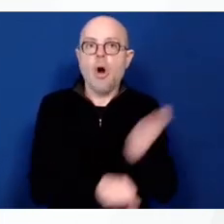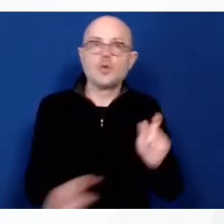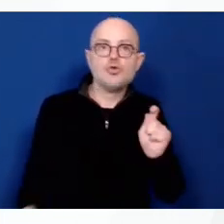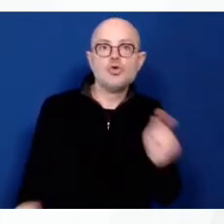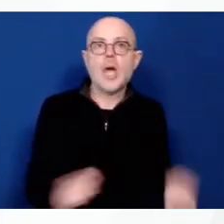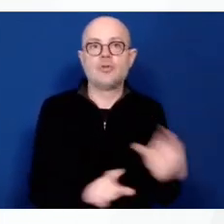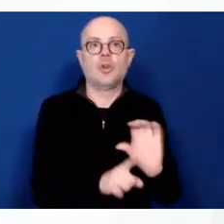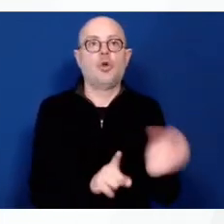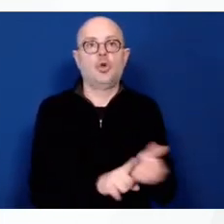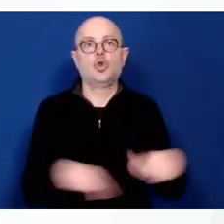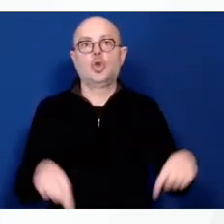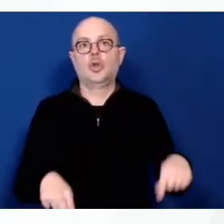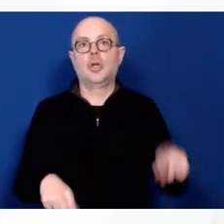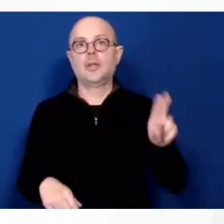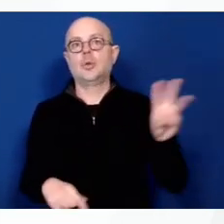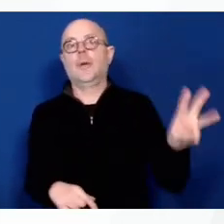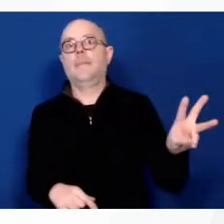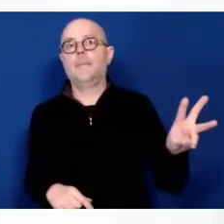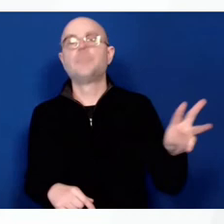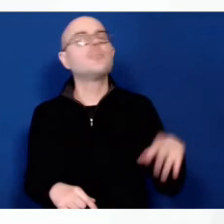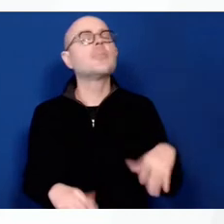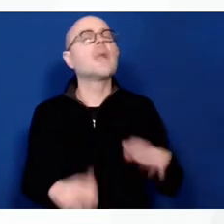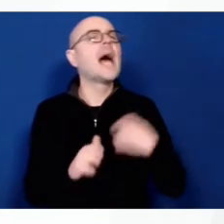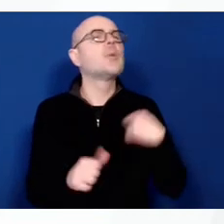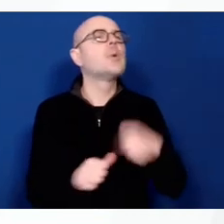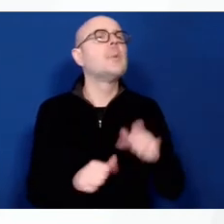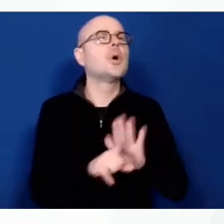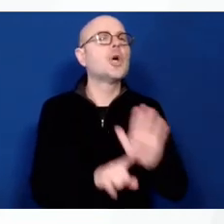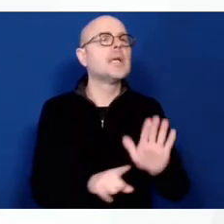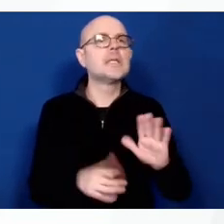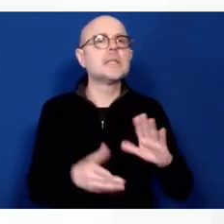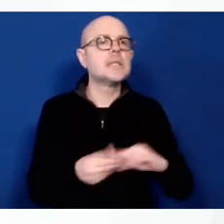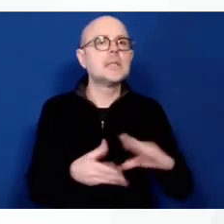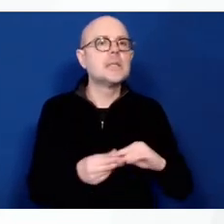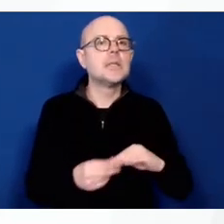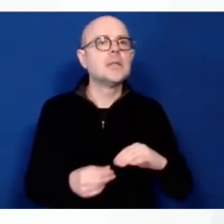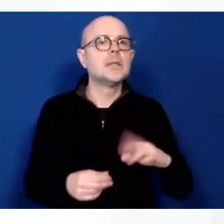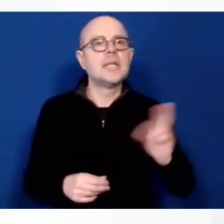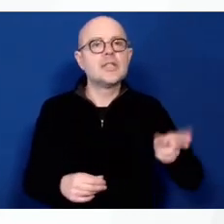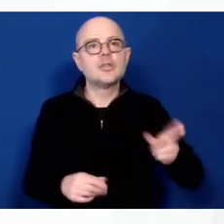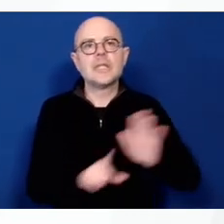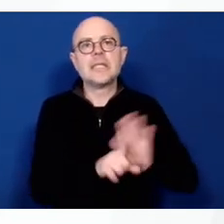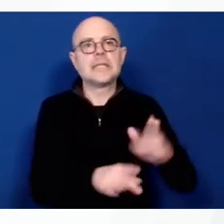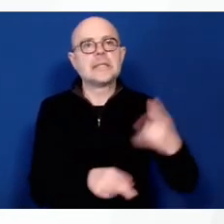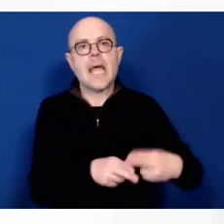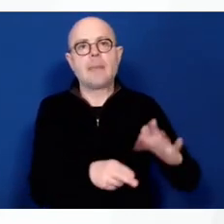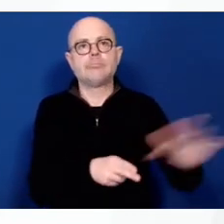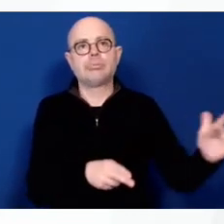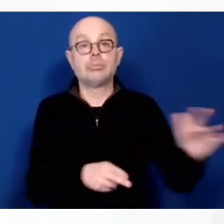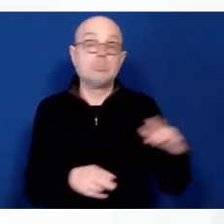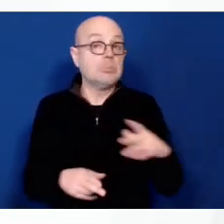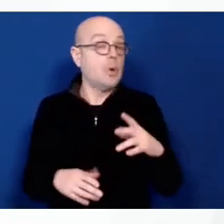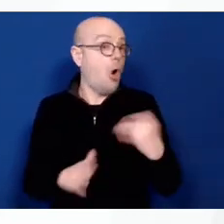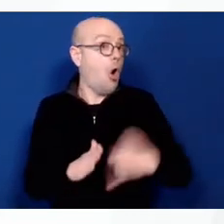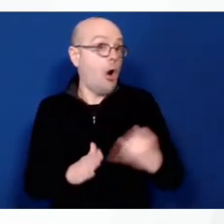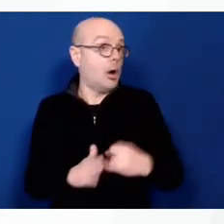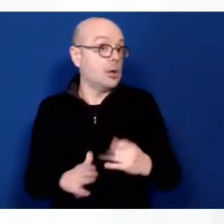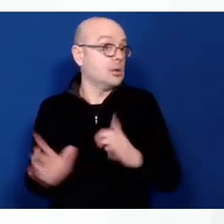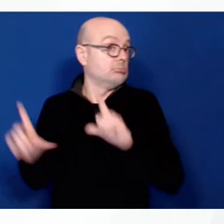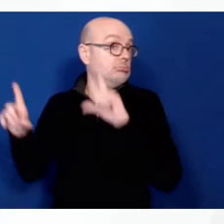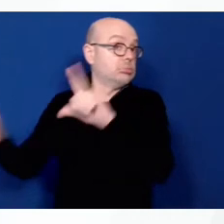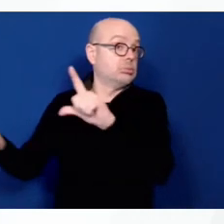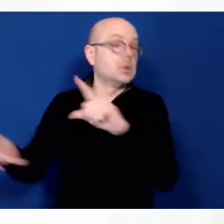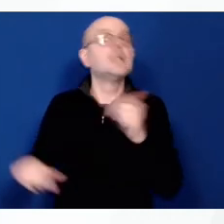should we remember Jacob Lawrence's legacy at this university? We could let his art have the last word. In 1972,